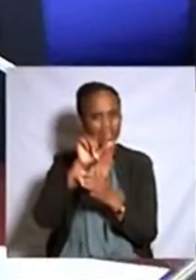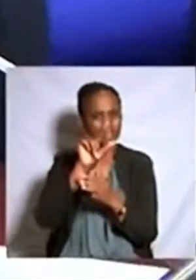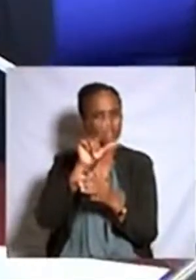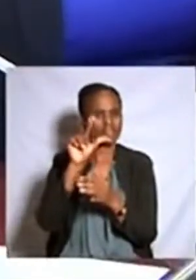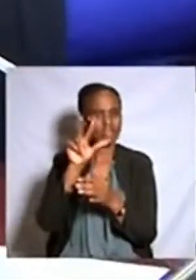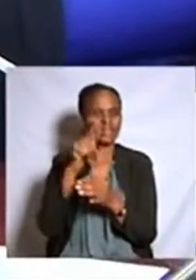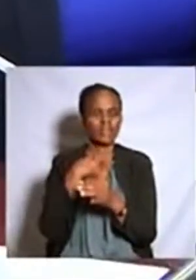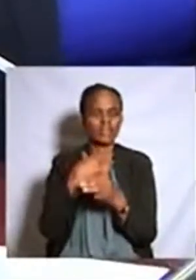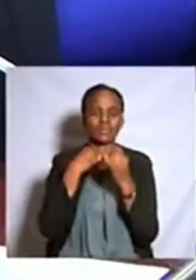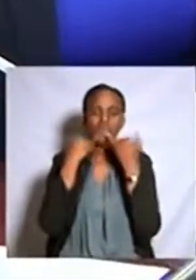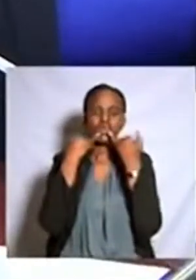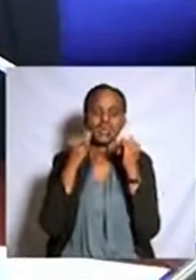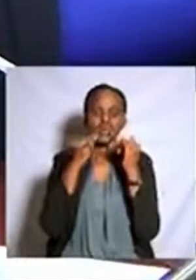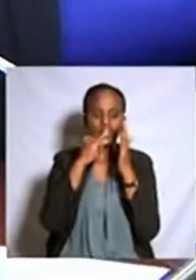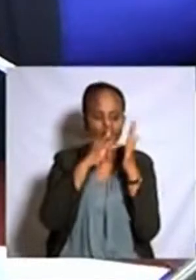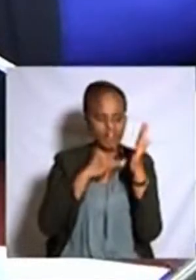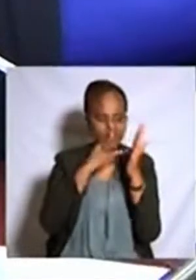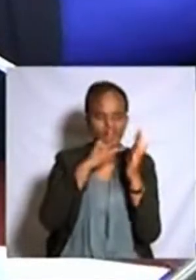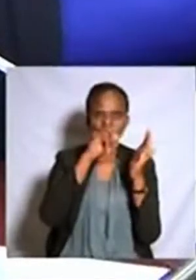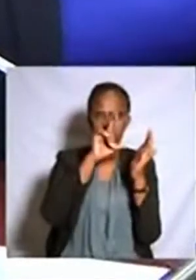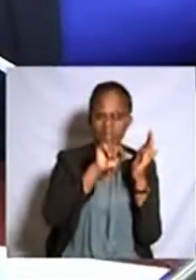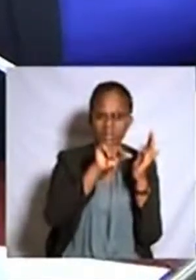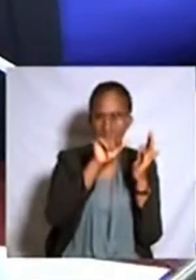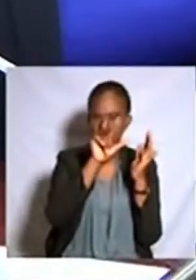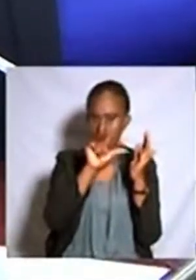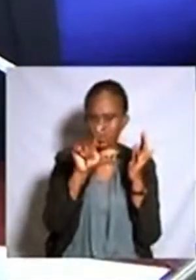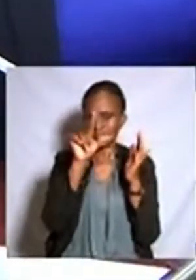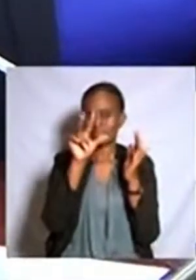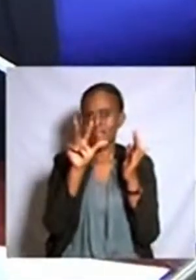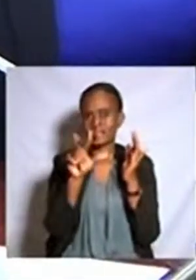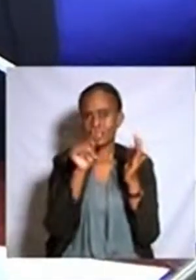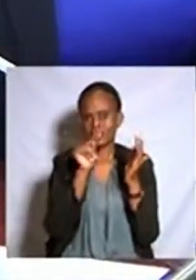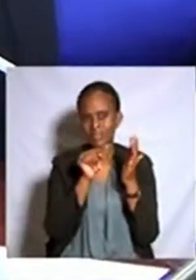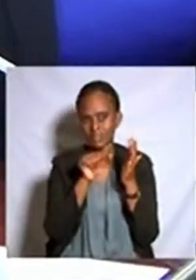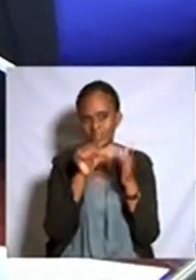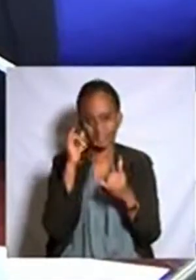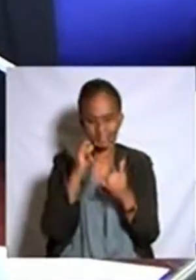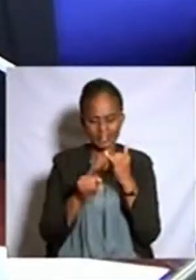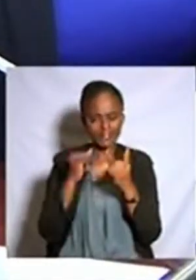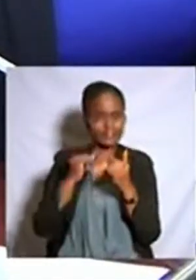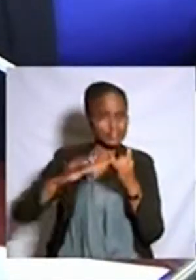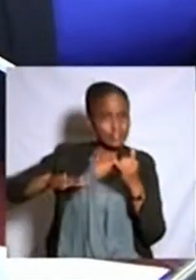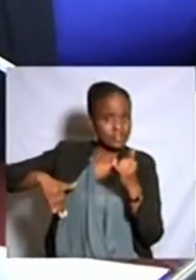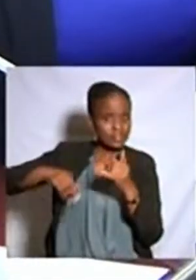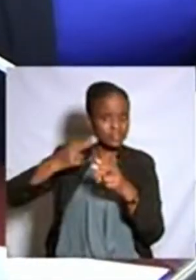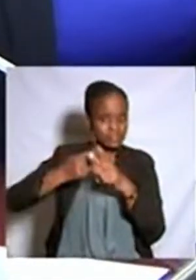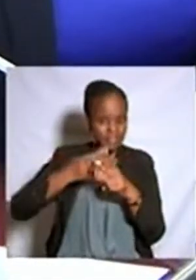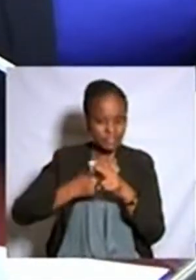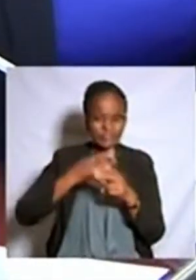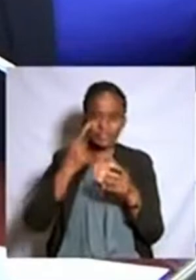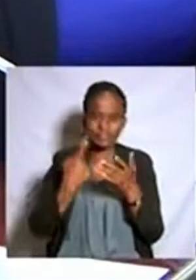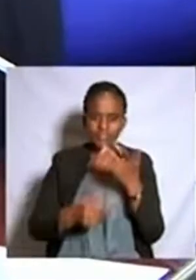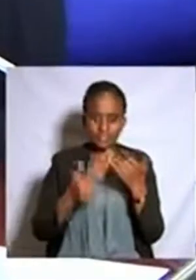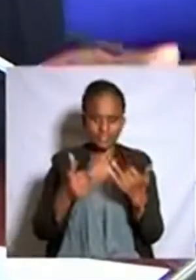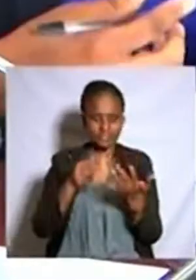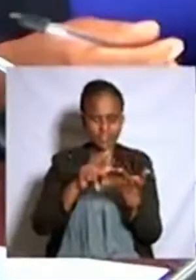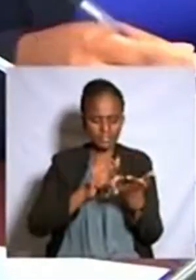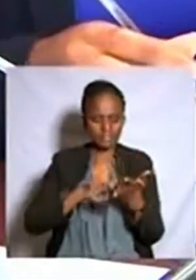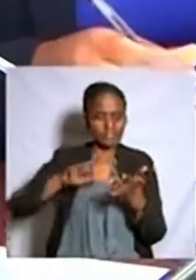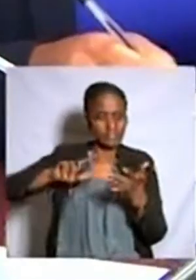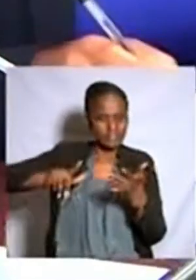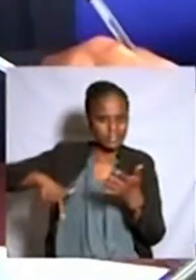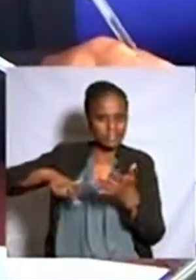I'm informed January 2023. This is as per last month. The status is being reported as per last